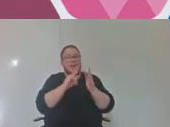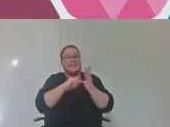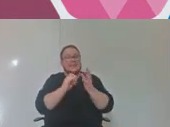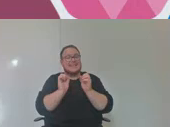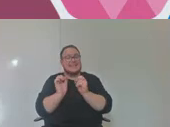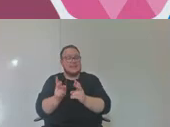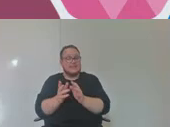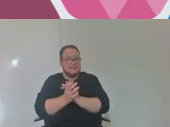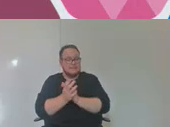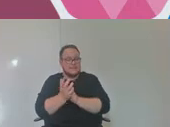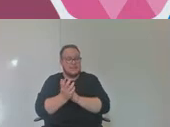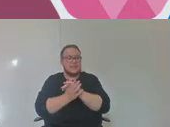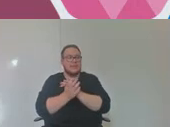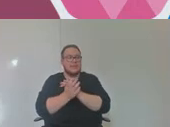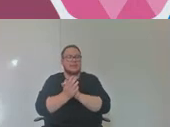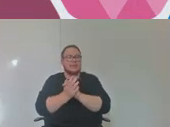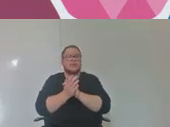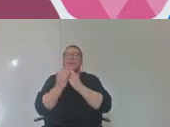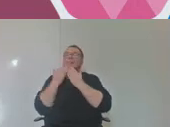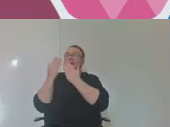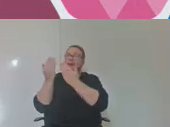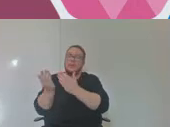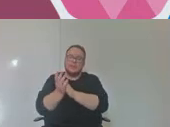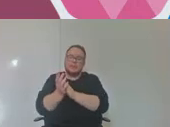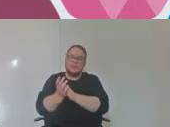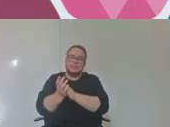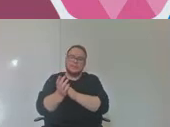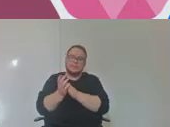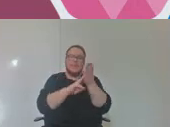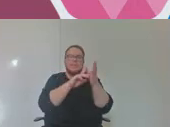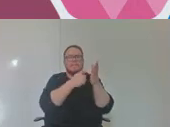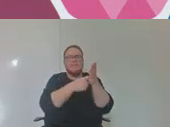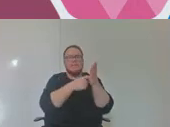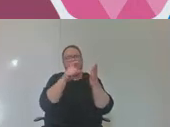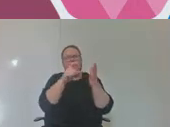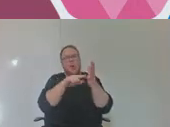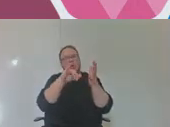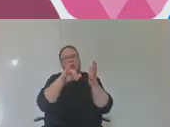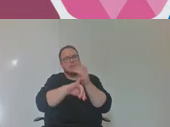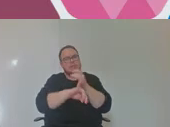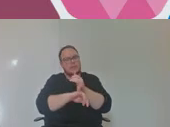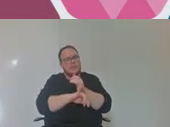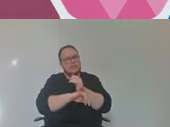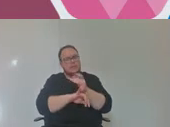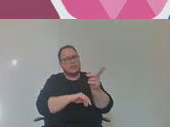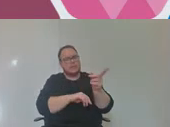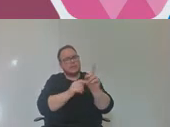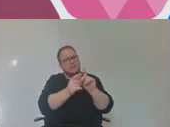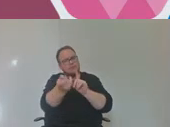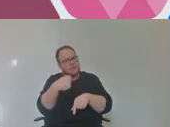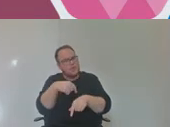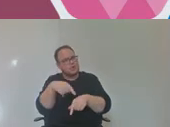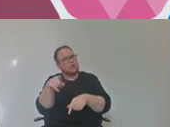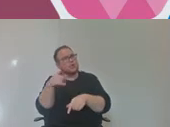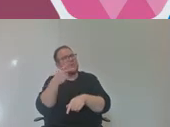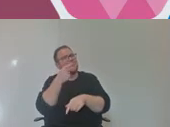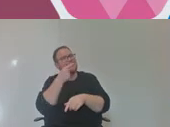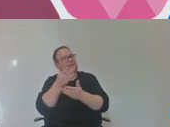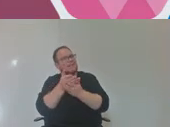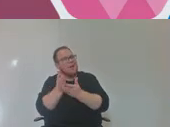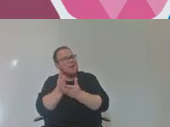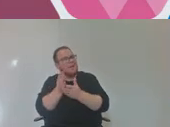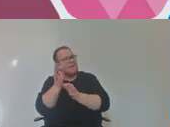Thanks, Sally. And so could I, Marcus, could you come to respond to Ian's second part of the question?